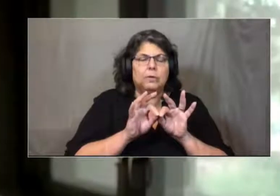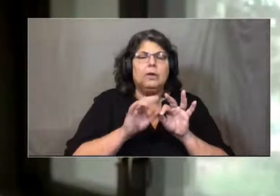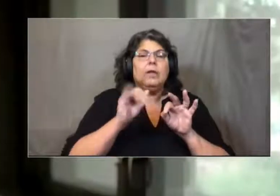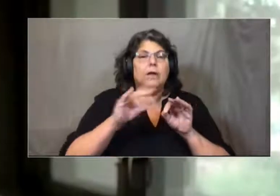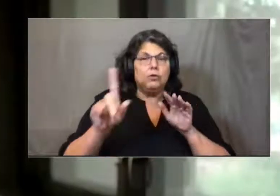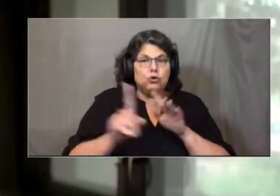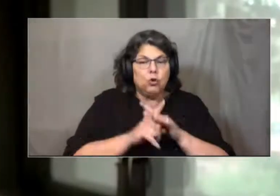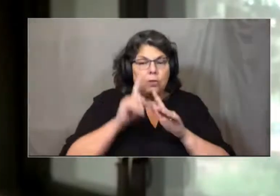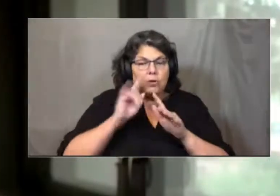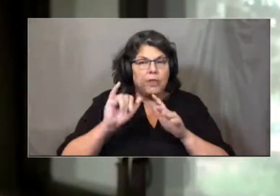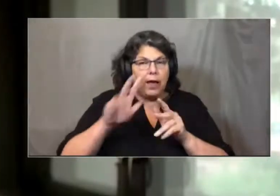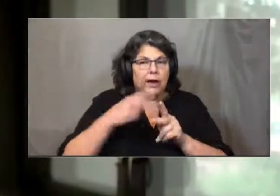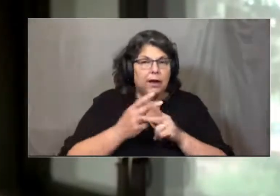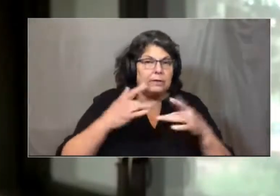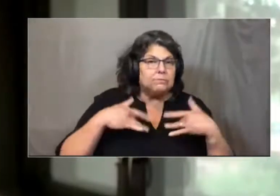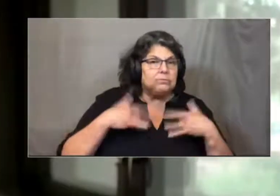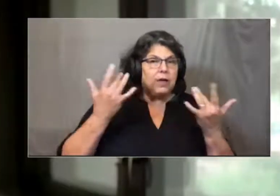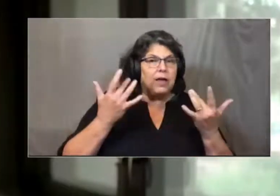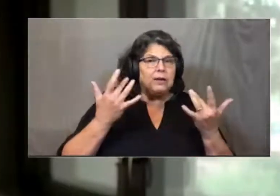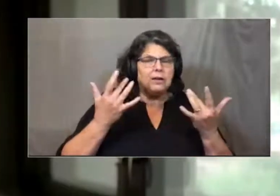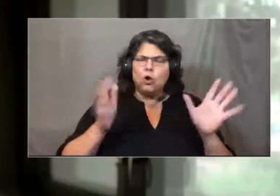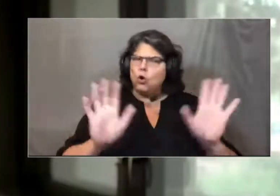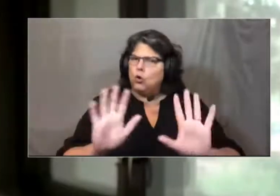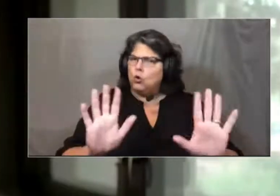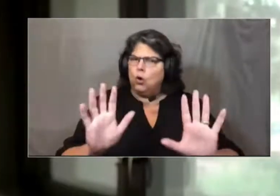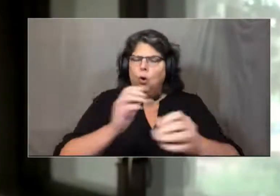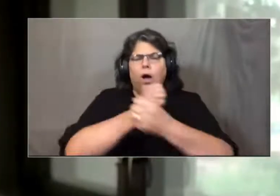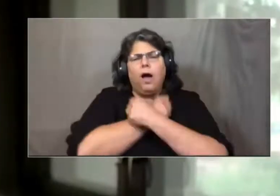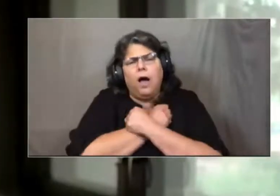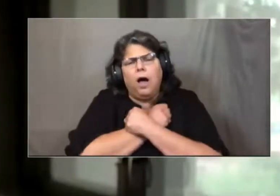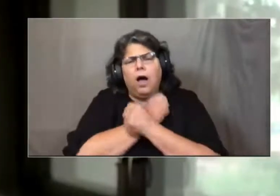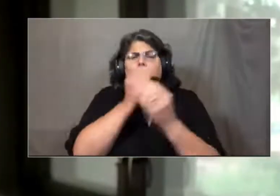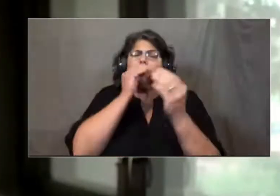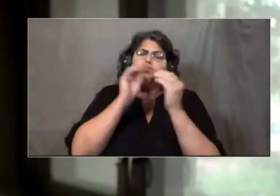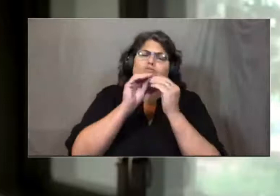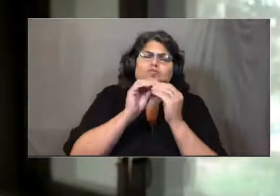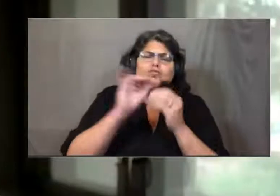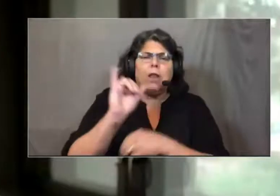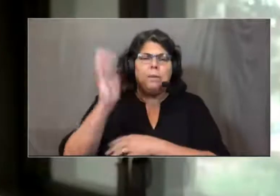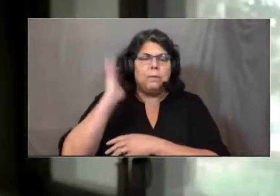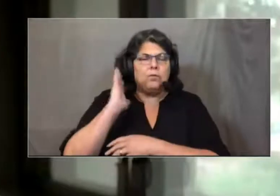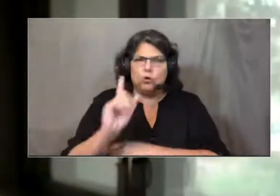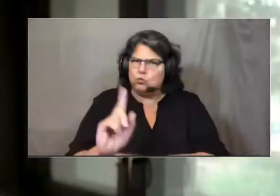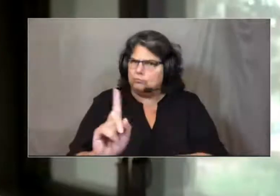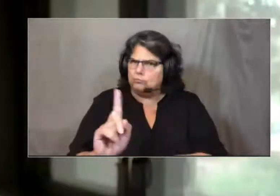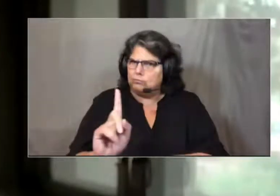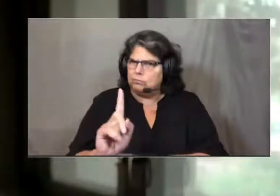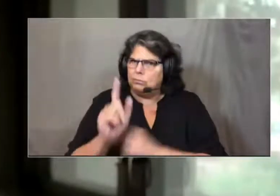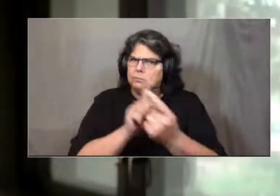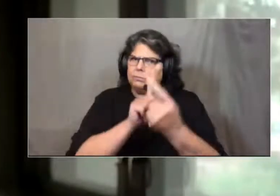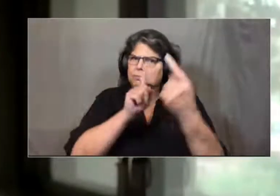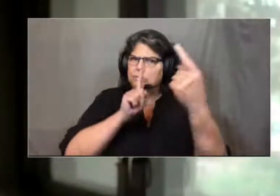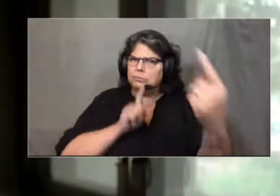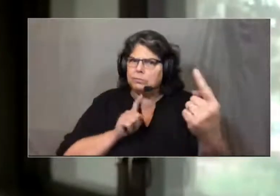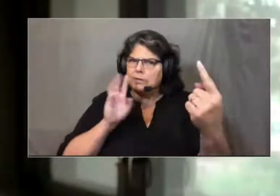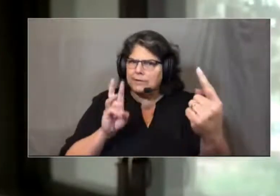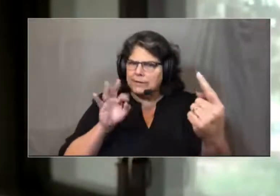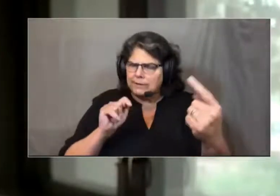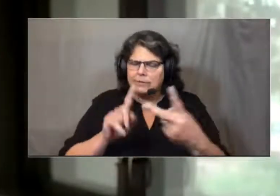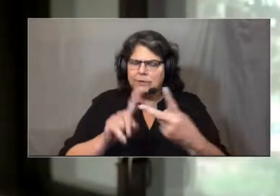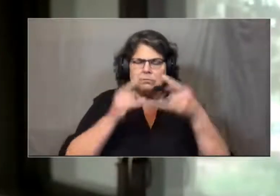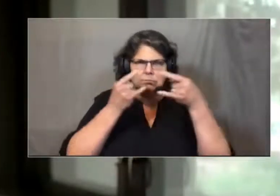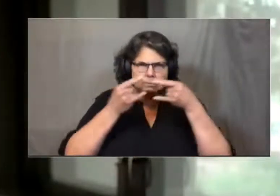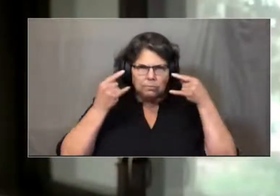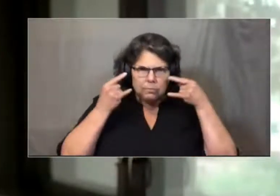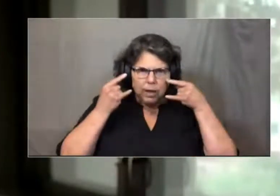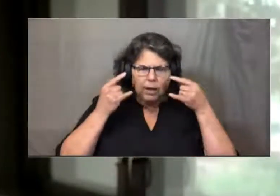events, it's not like everybody hugs and kisses and touches in the old days, but we keep our 6 feet apart. We stay masked. We make sure we